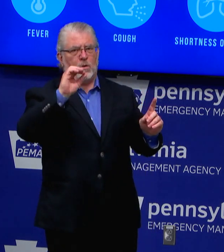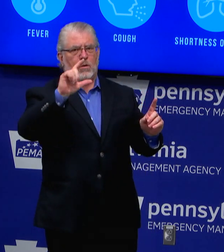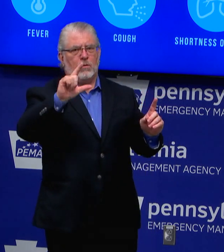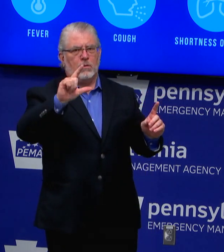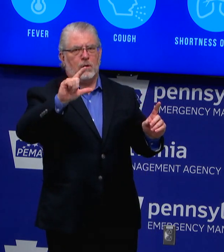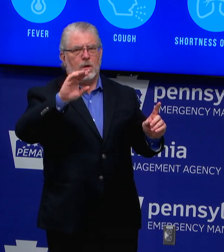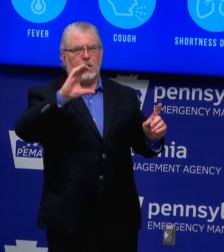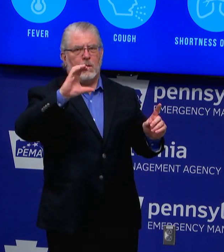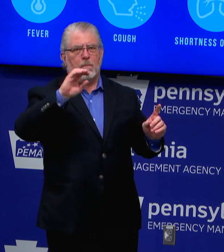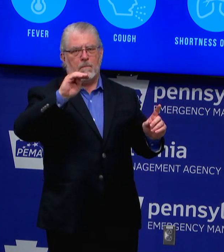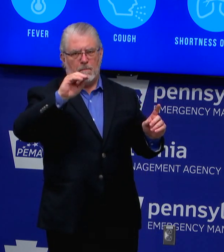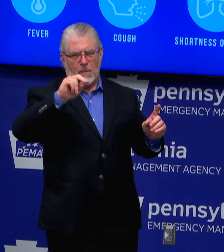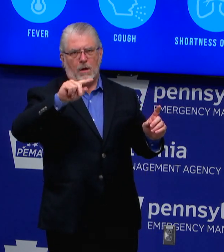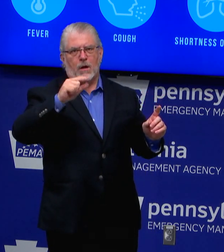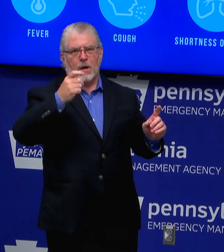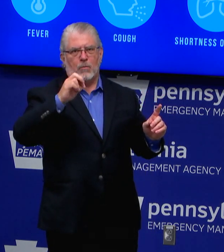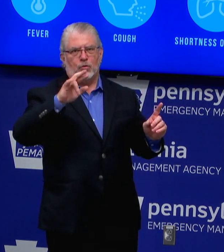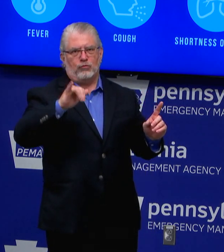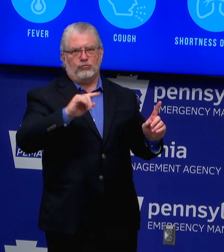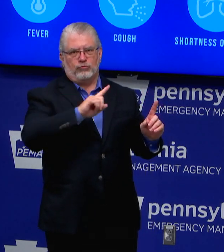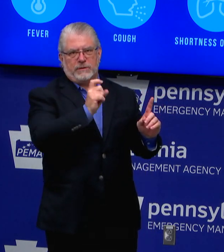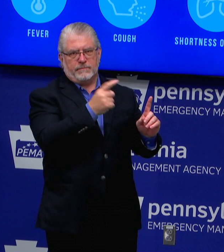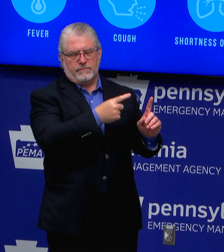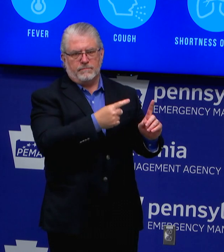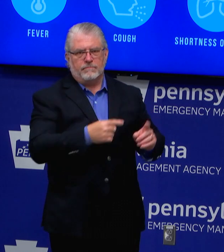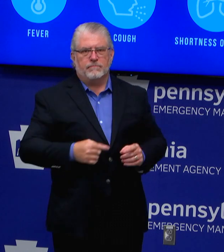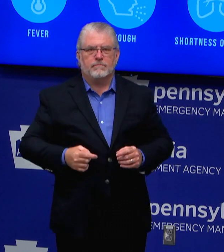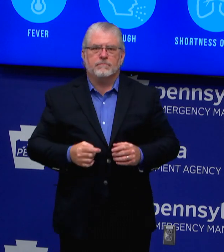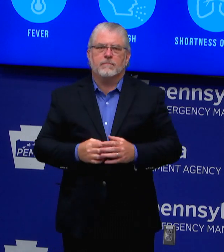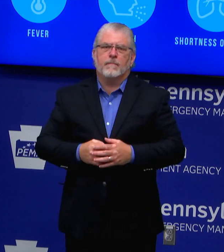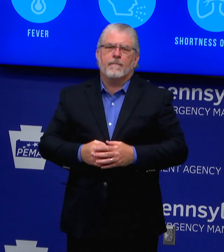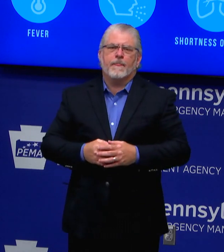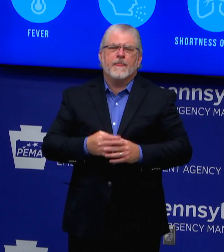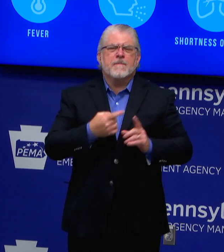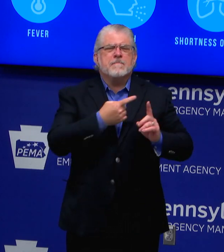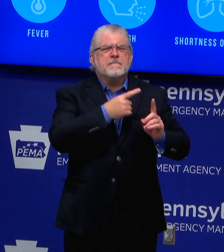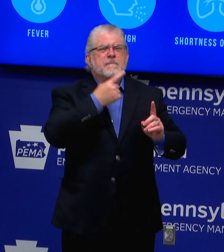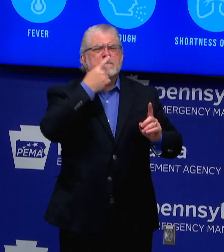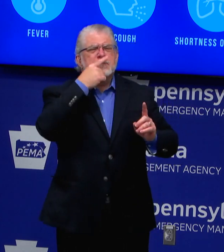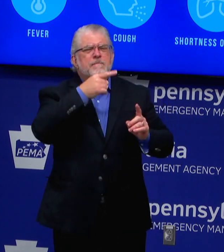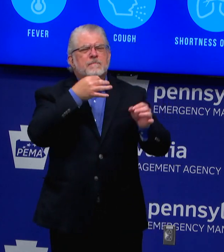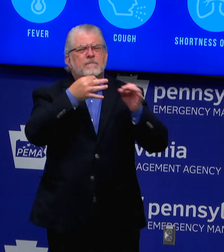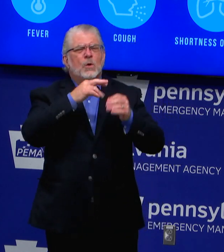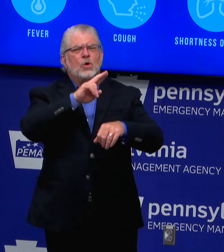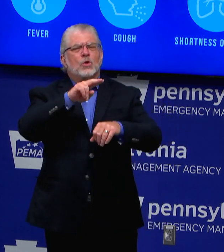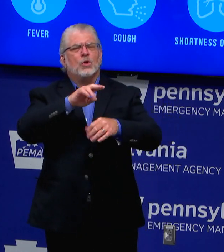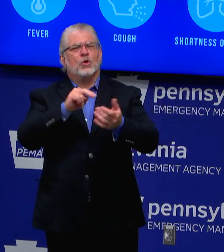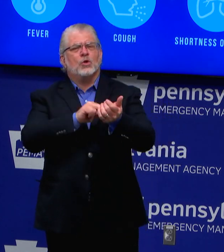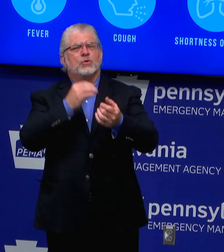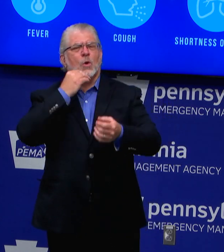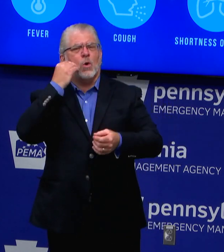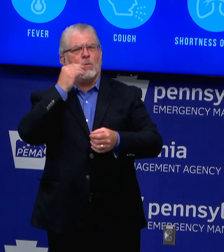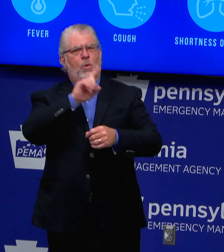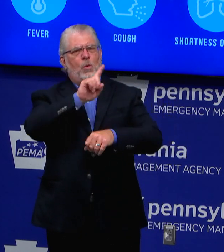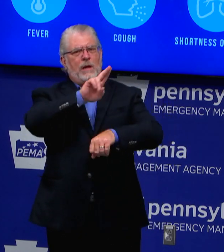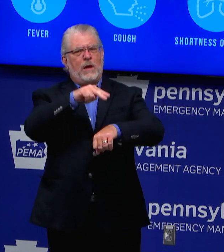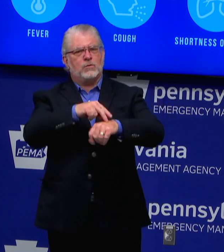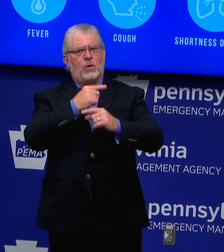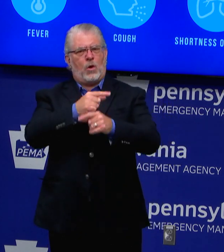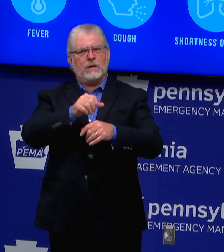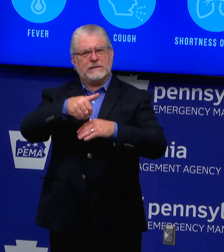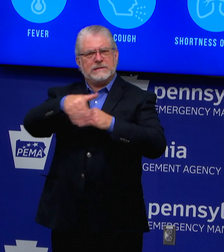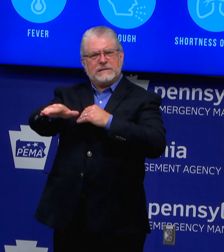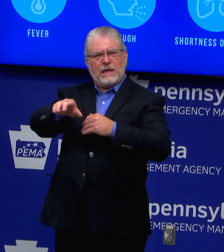From the Times-Tribune, can you identify each nursing home at which the National Guard has sent medical staff or has provided